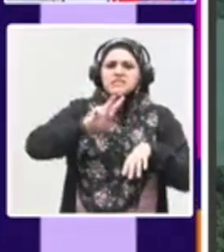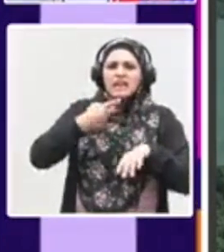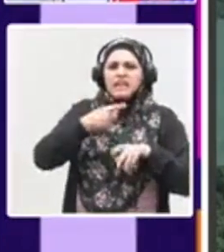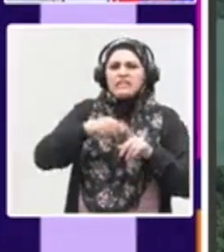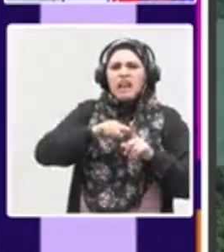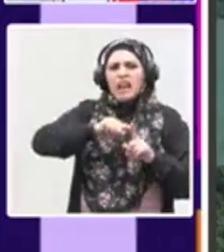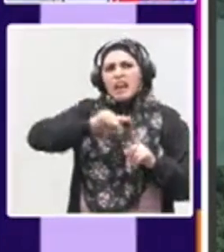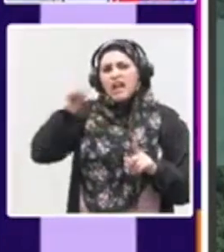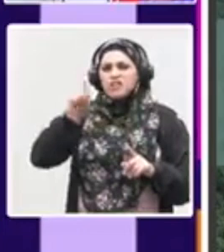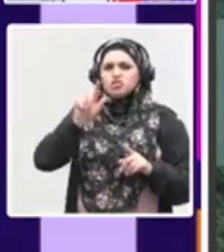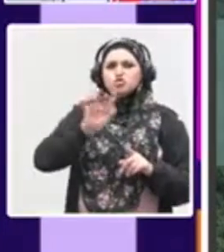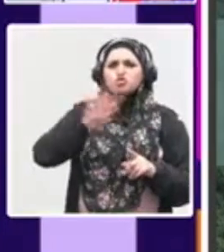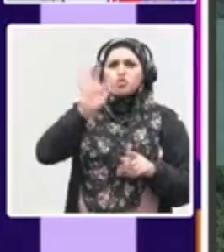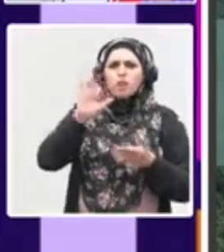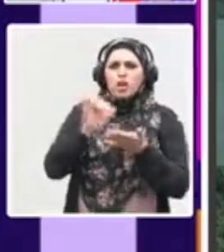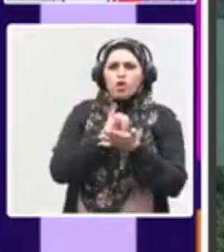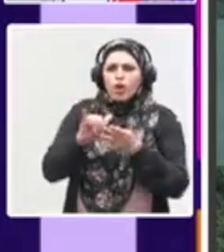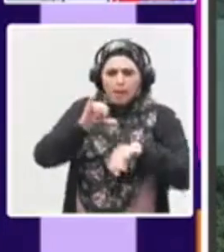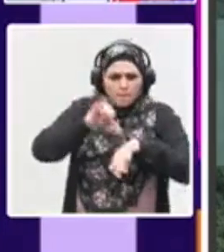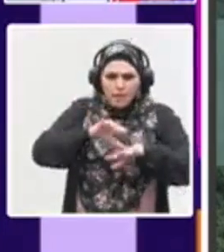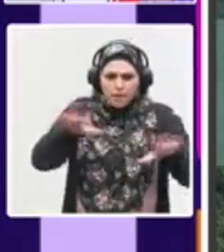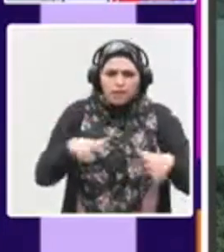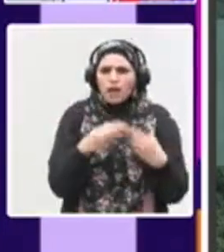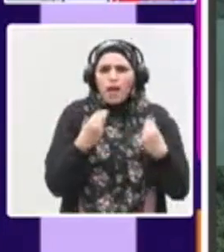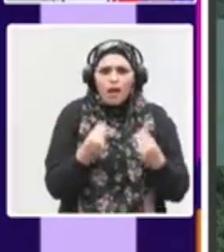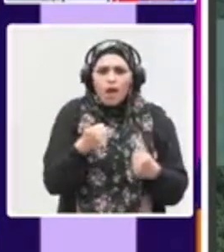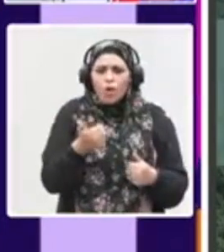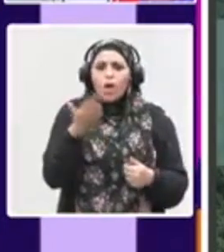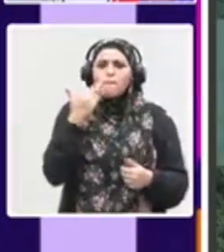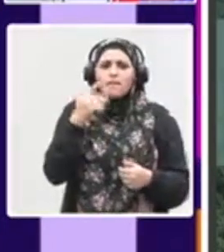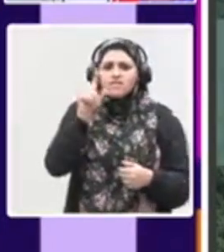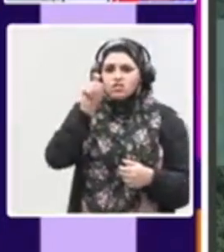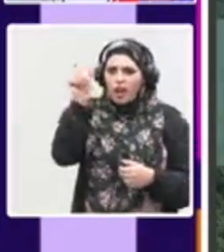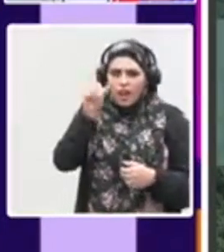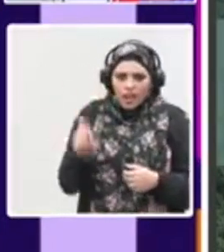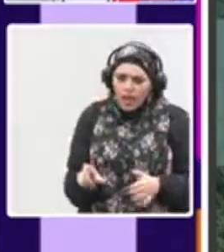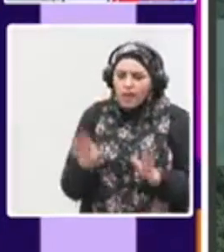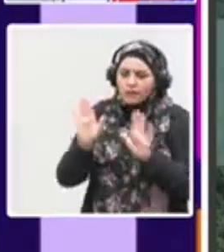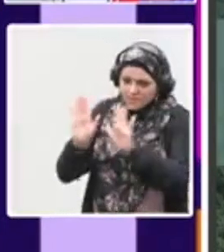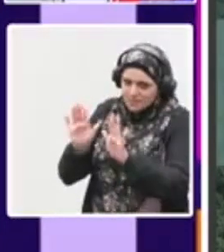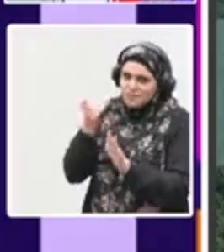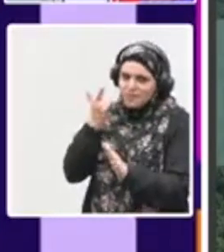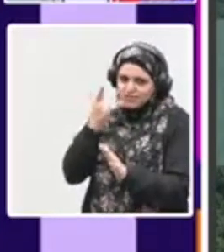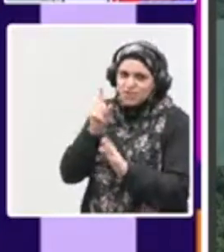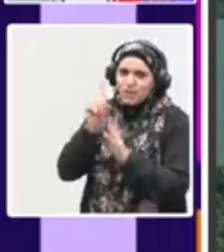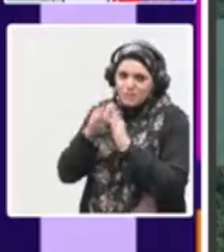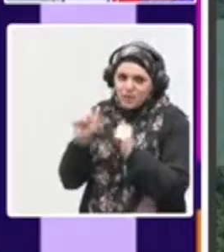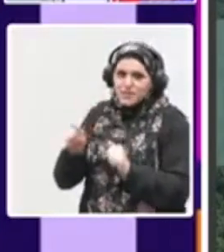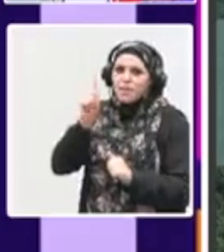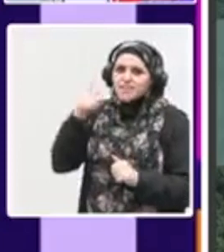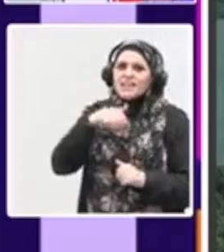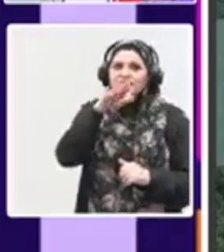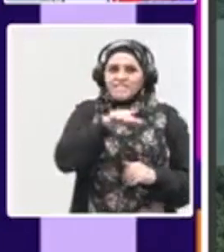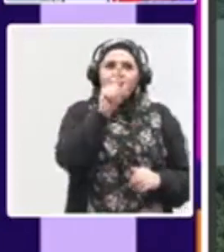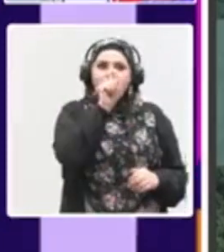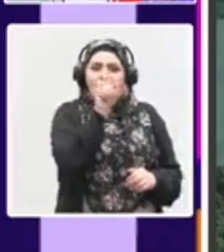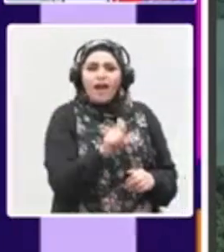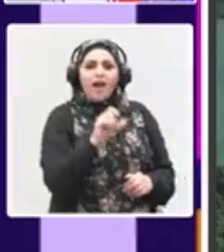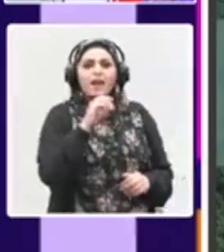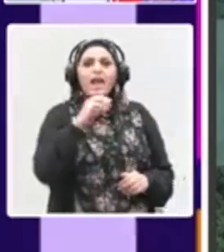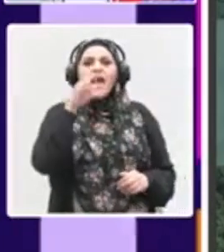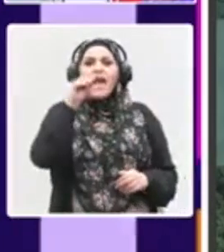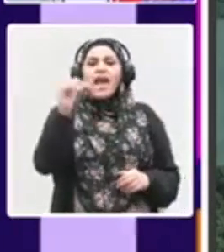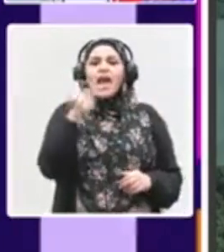We do not have the Nile, but we have the Hudson River. We have the Catskill Mountains. There's a lot of agricultural land,